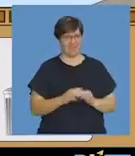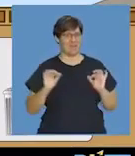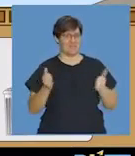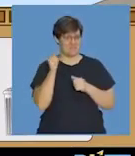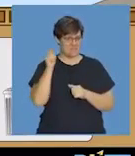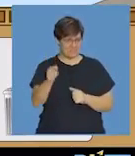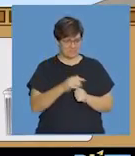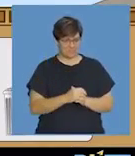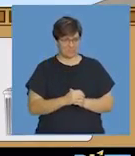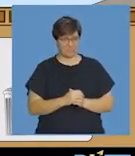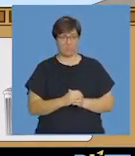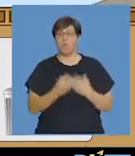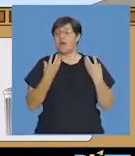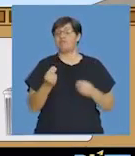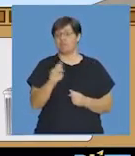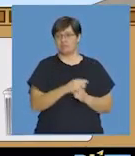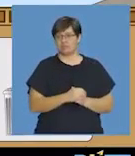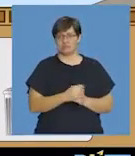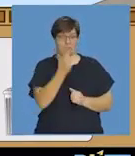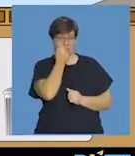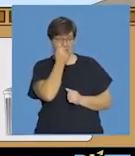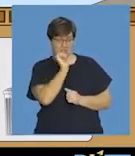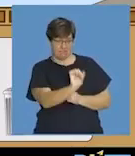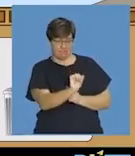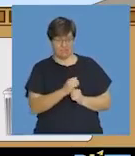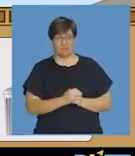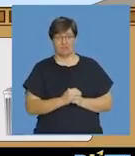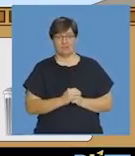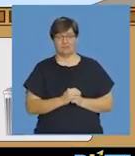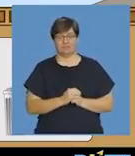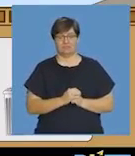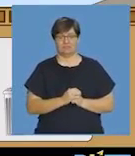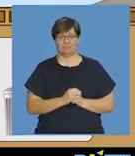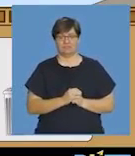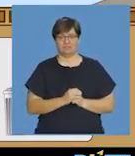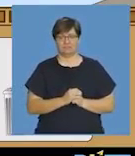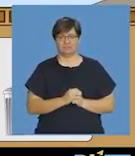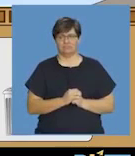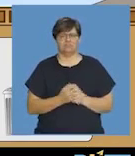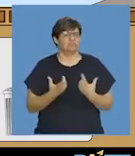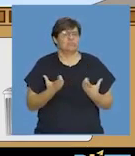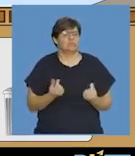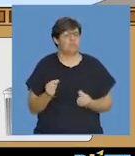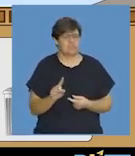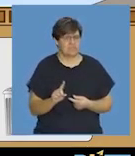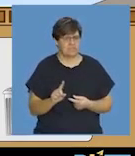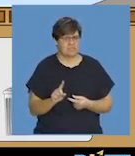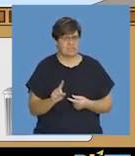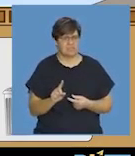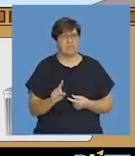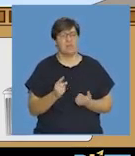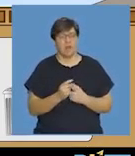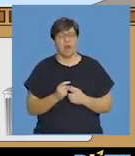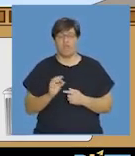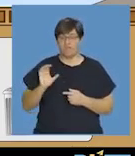go. So here we have our little man, okay? And what we're going to do is we're going to start applying